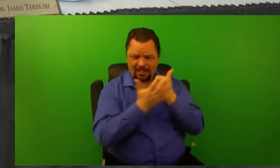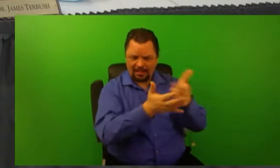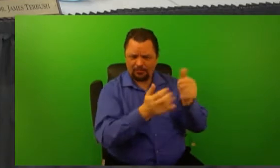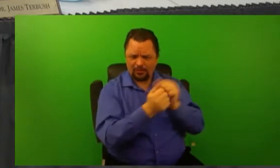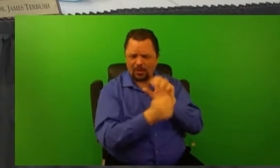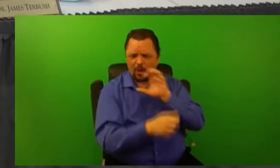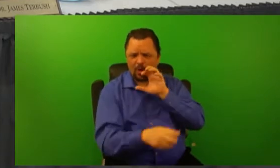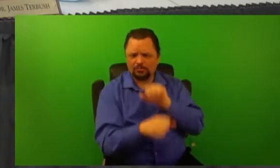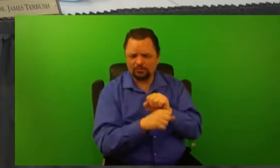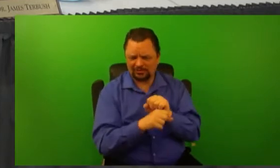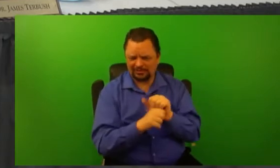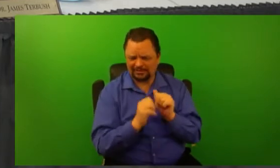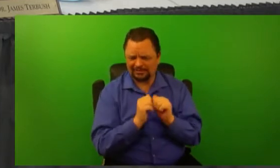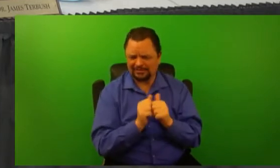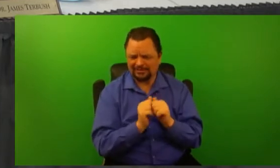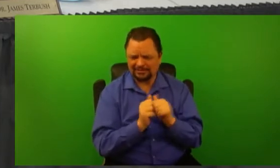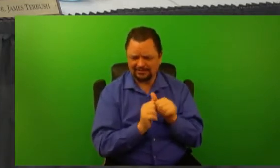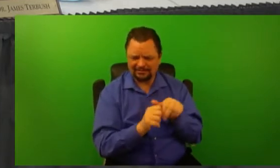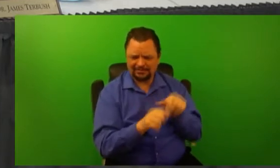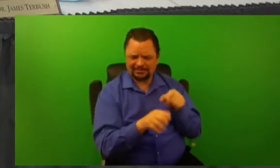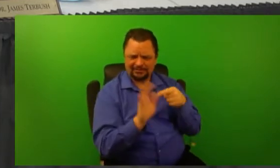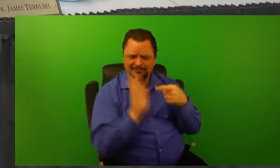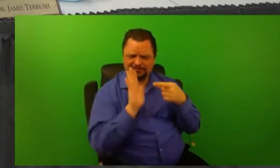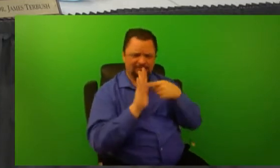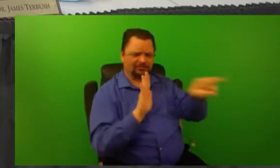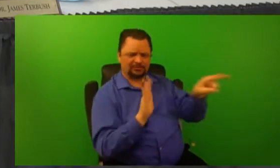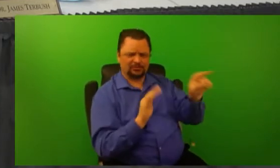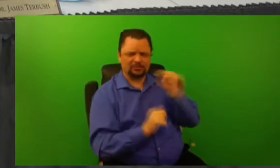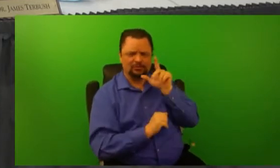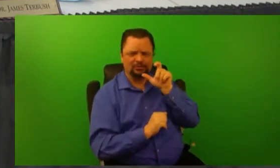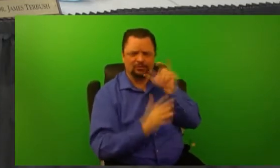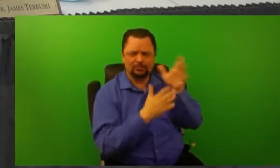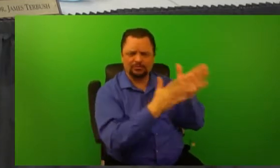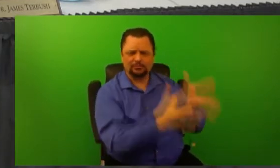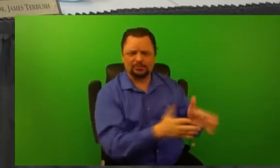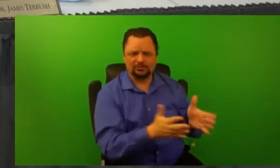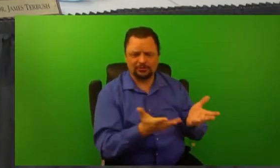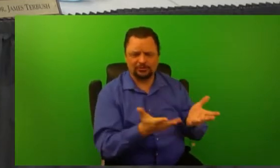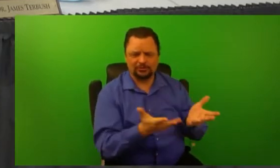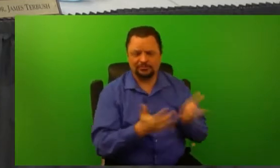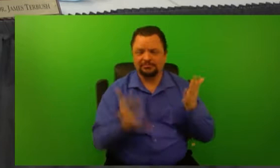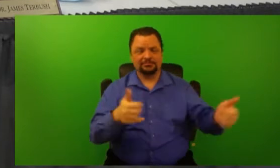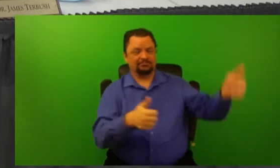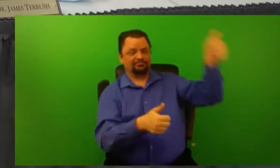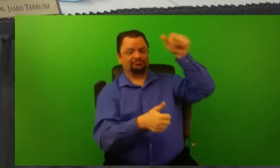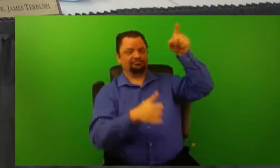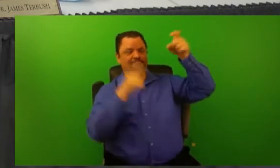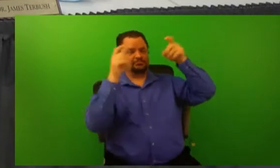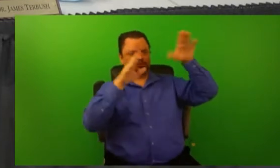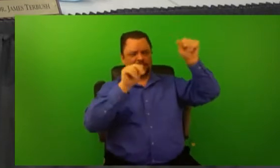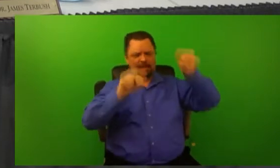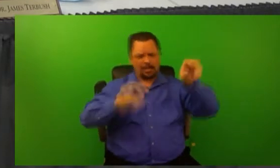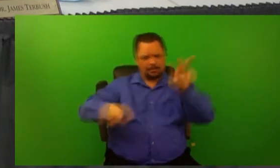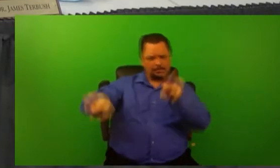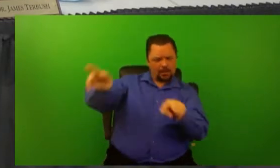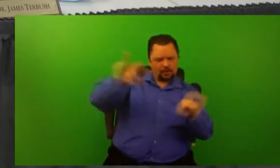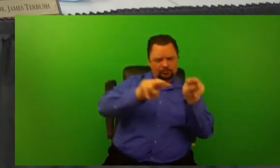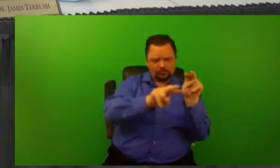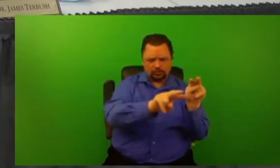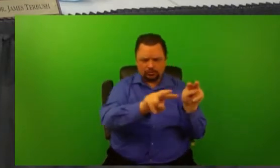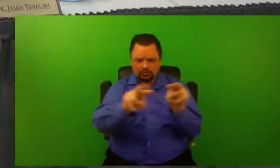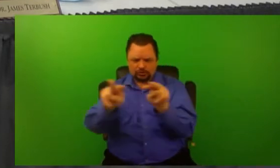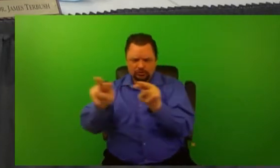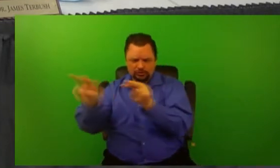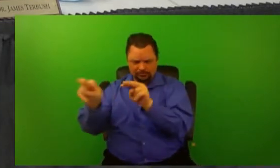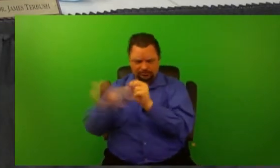be if the administrative person monitoring could maybe tell us